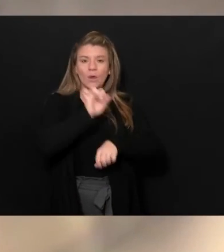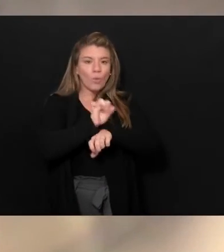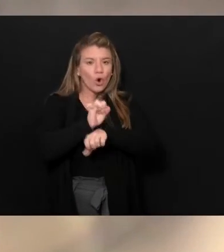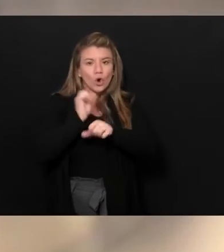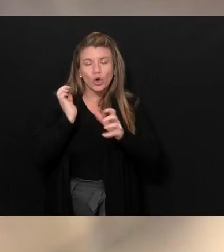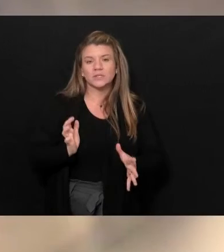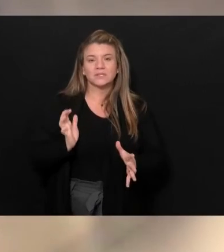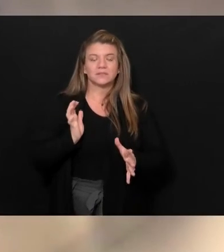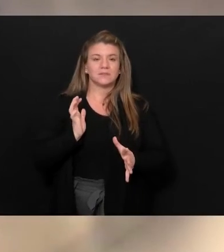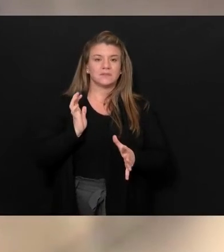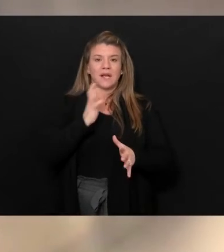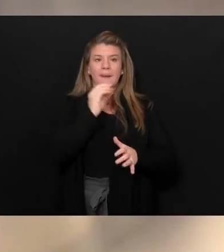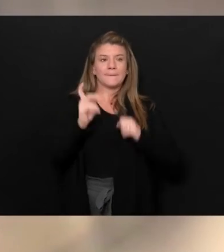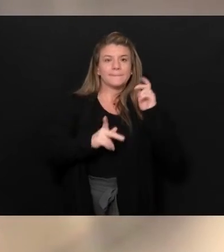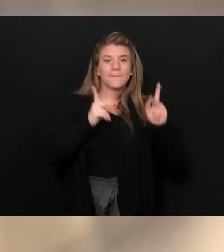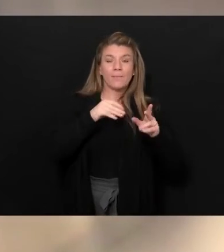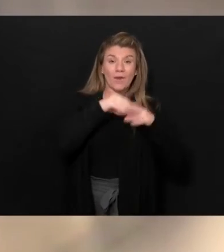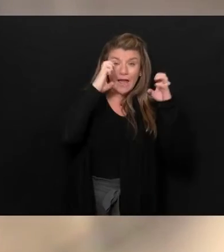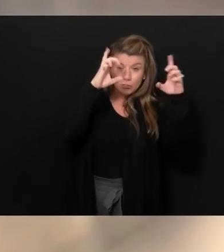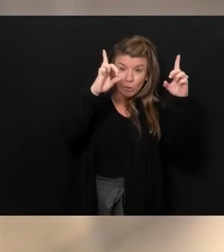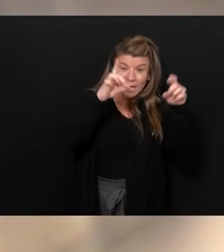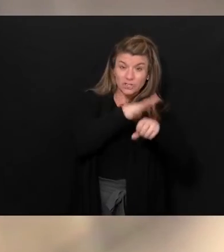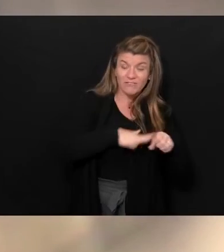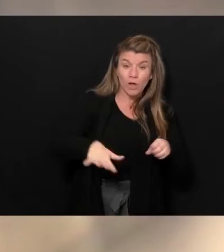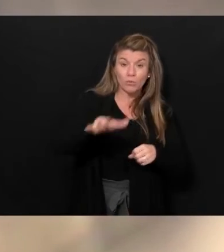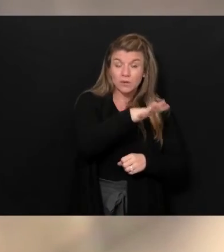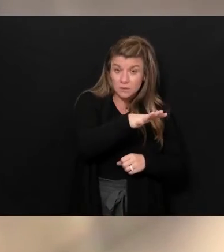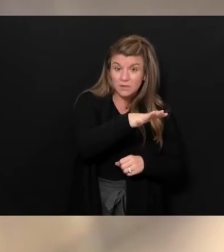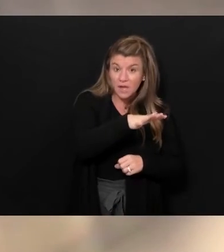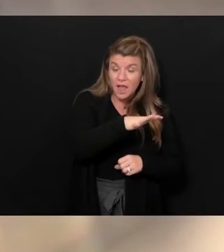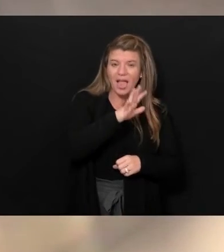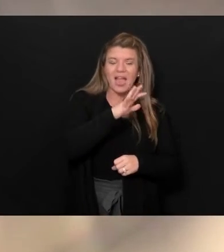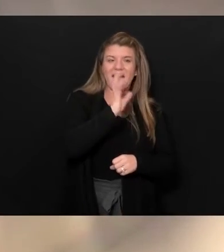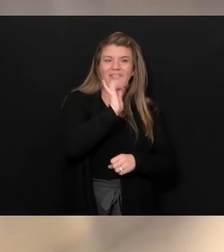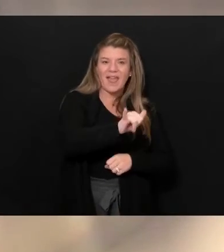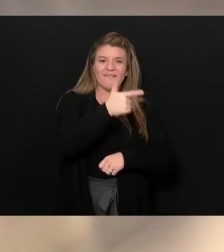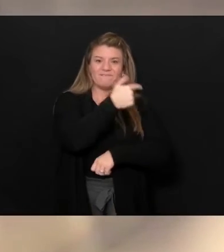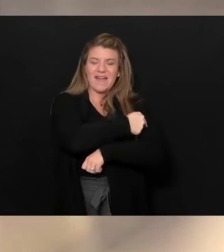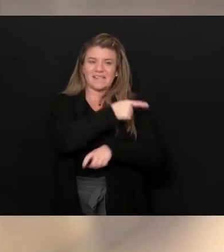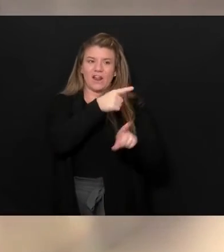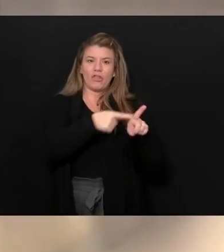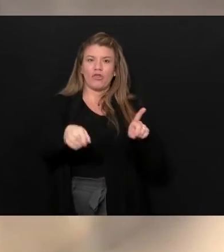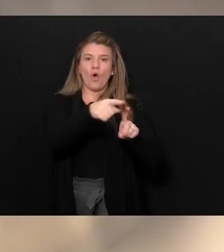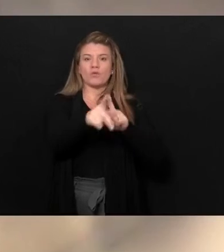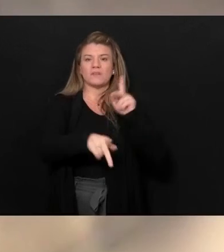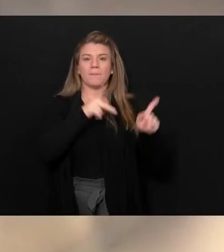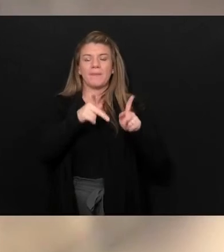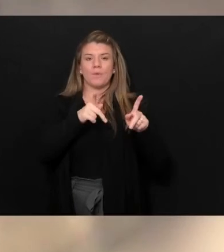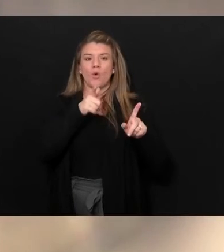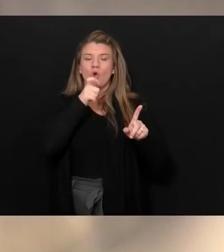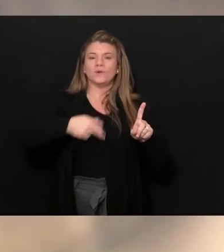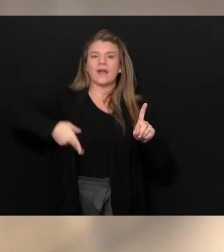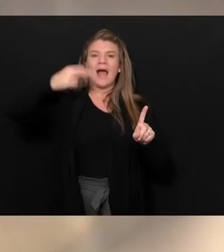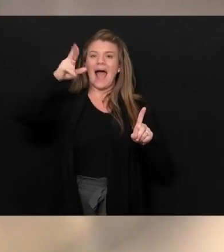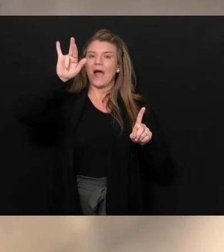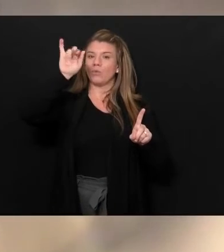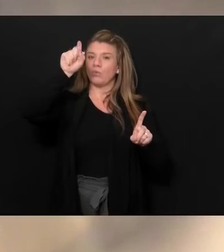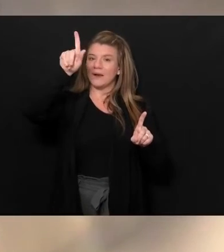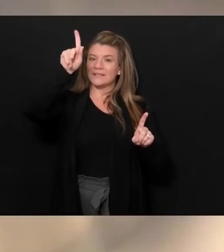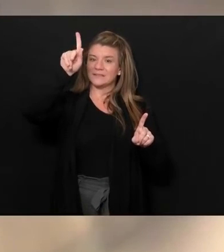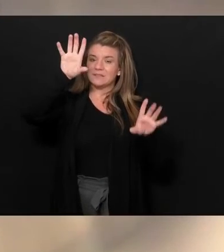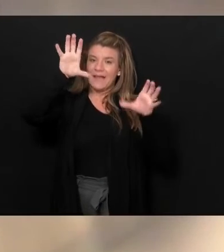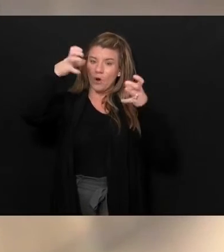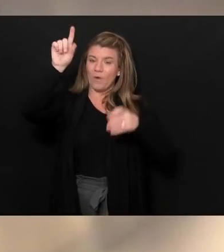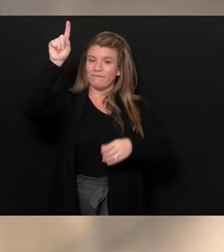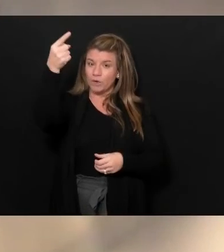and or people in the education field, and vaccinating those people in the higher risk categories first,